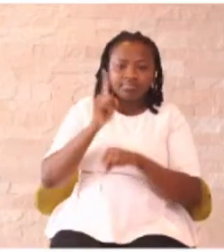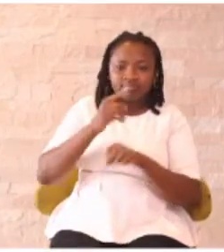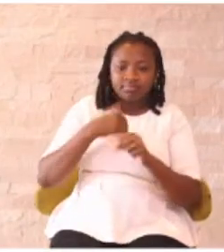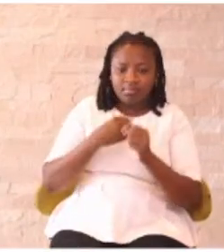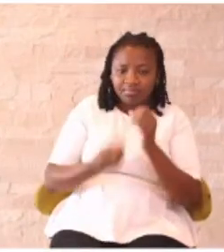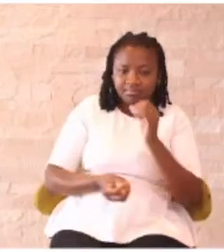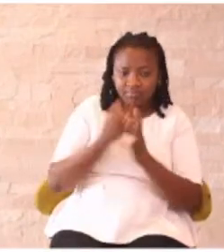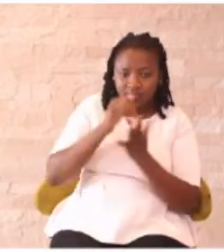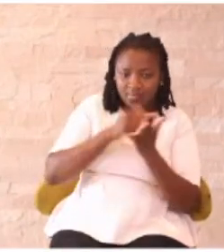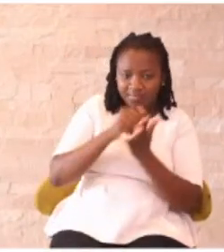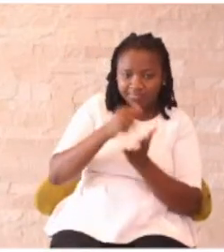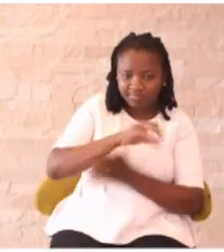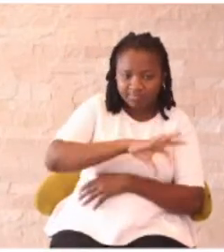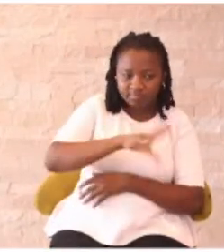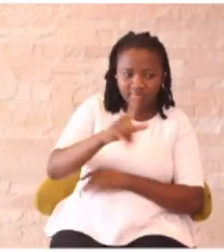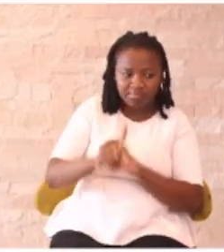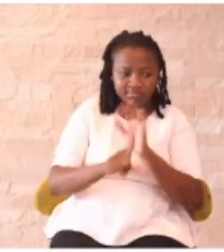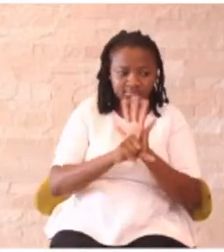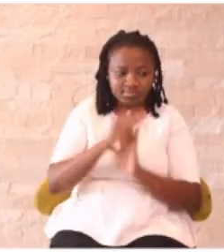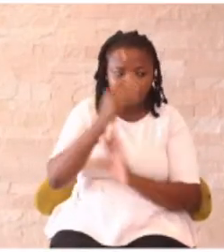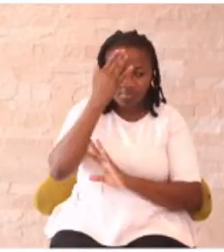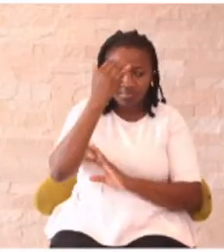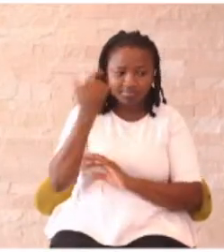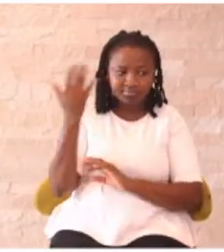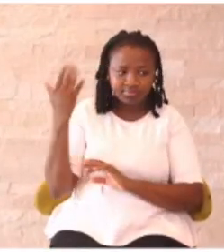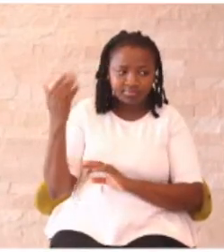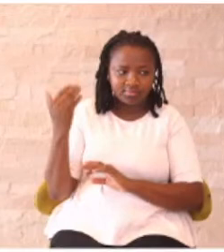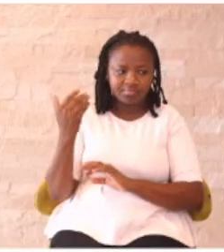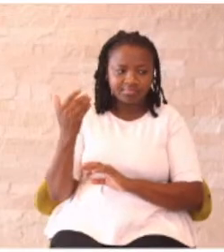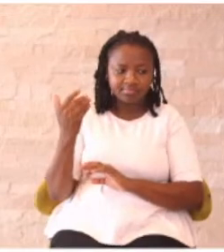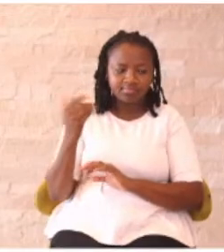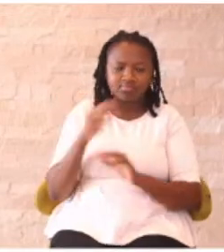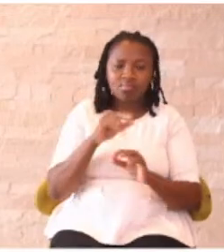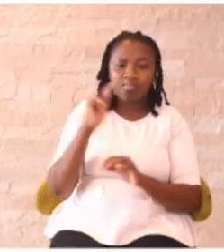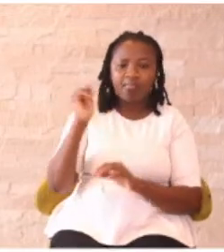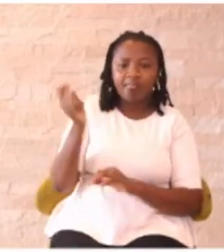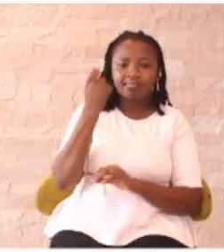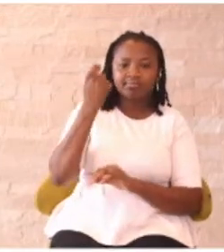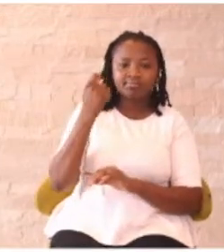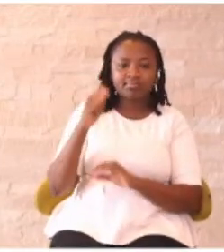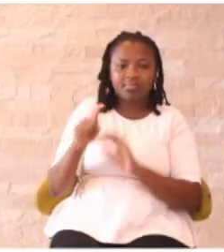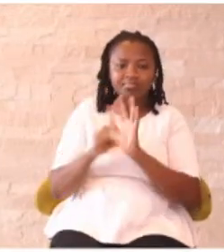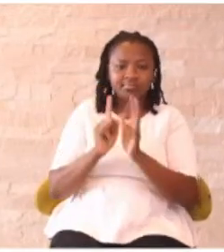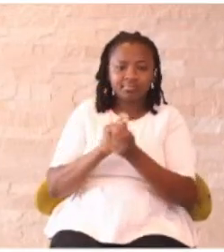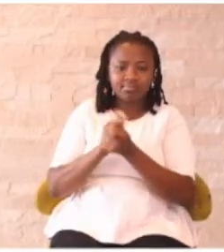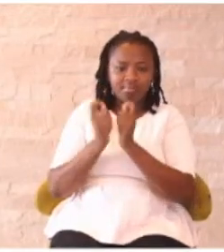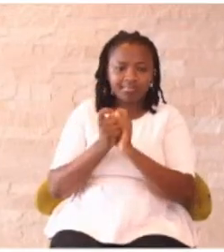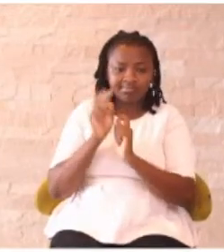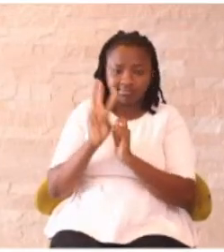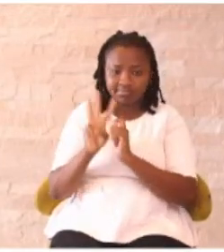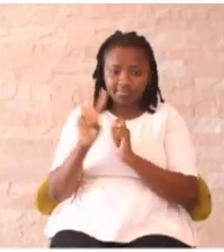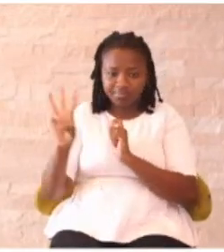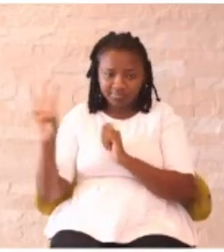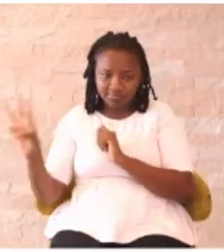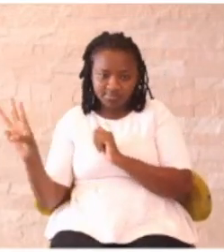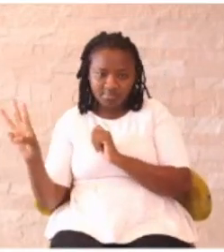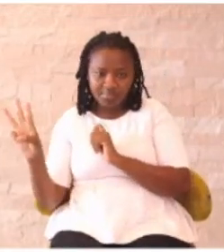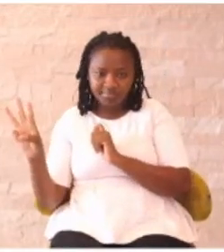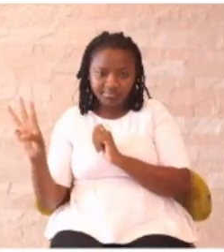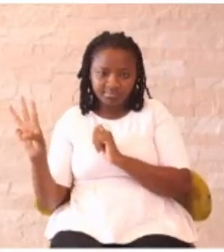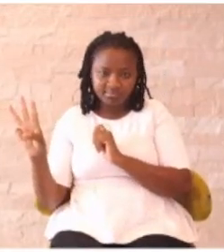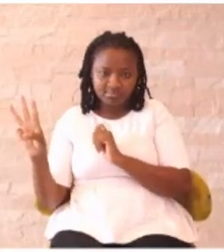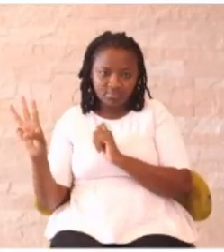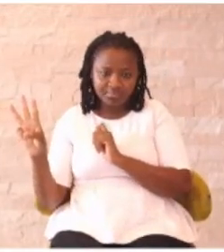the beginning, from the Kenya Law Reform website and from